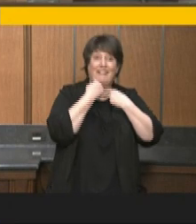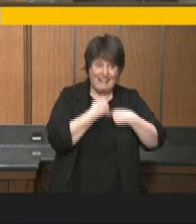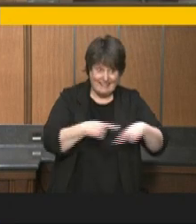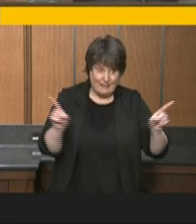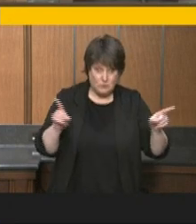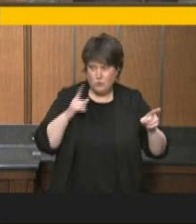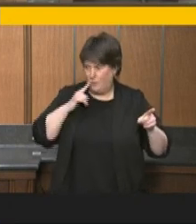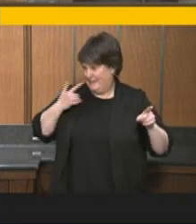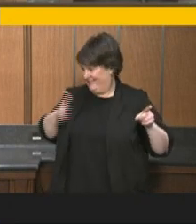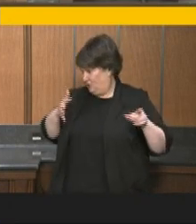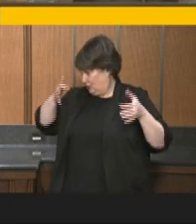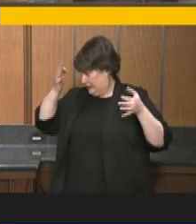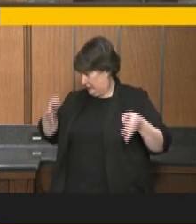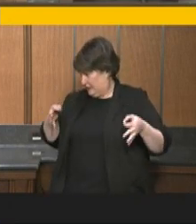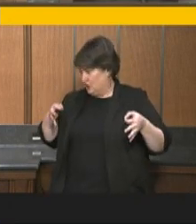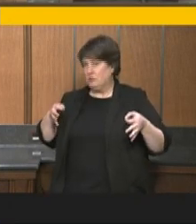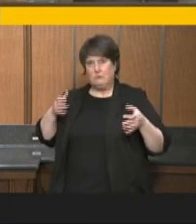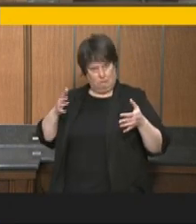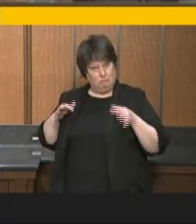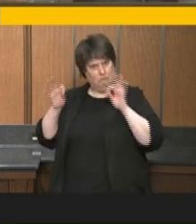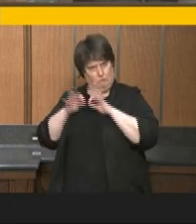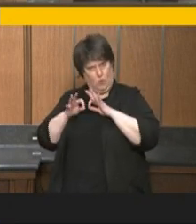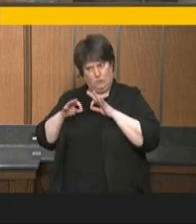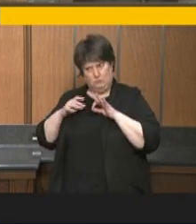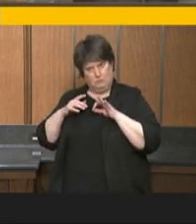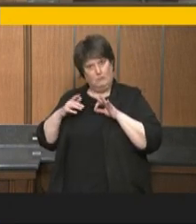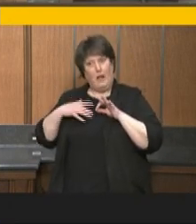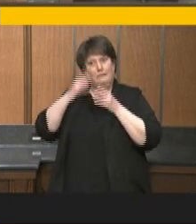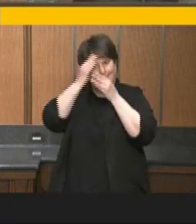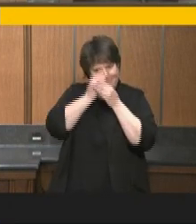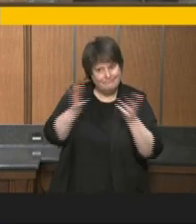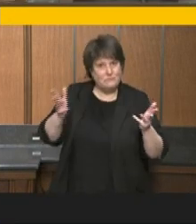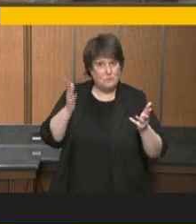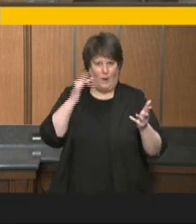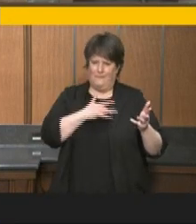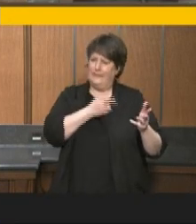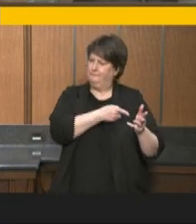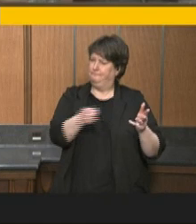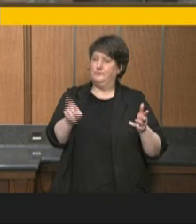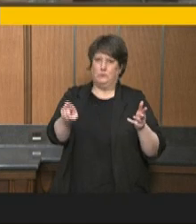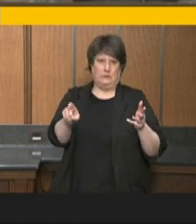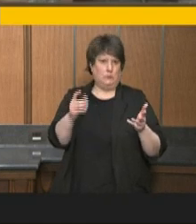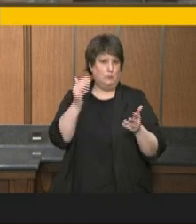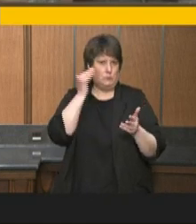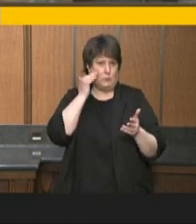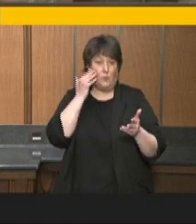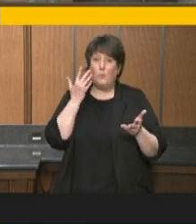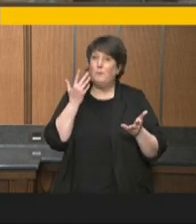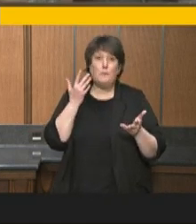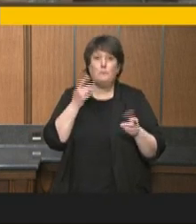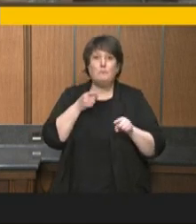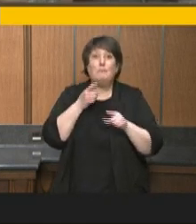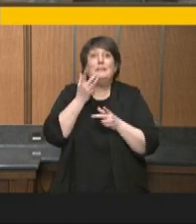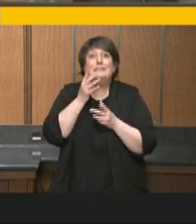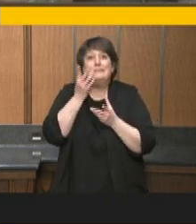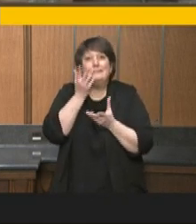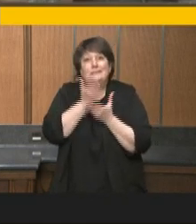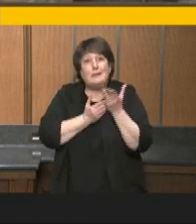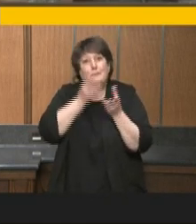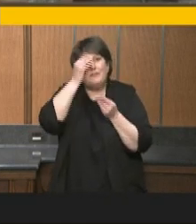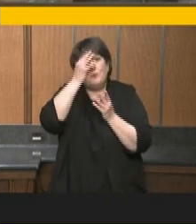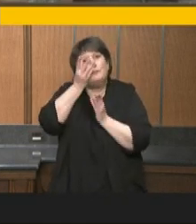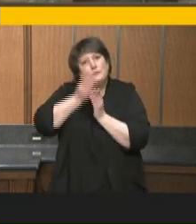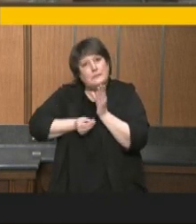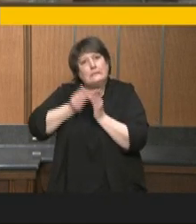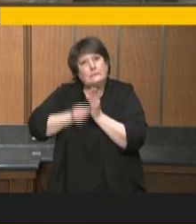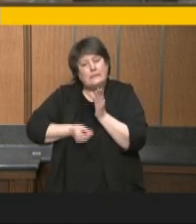that have been taken, important decisions that we think Canadians need to know about, without being able to fill in all the details in the